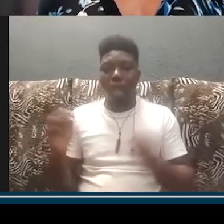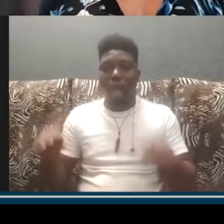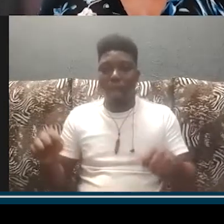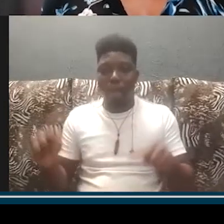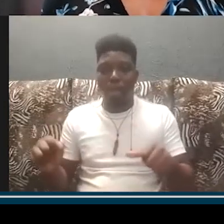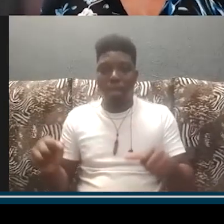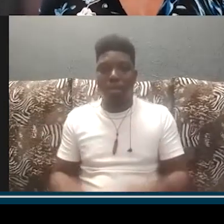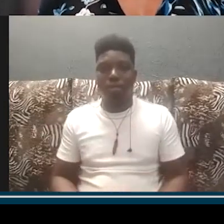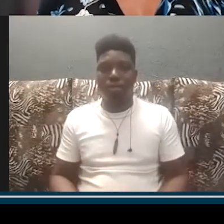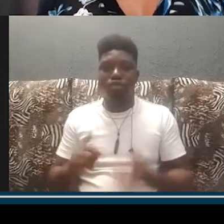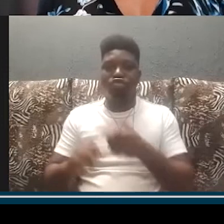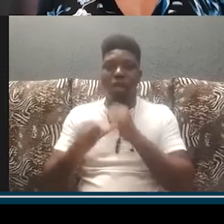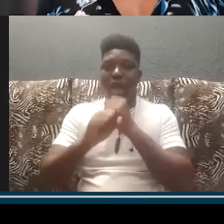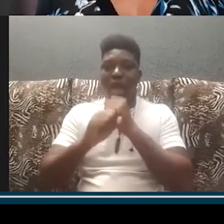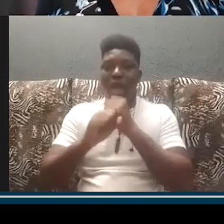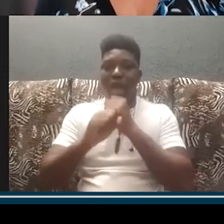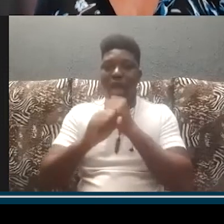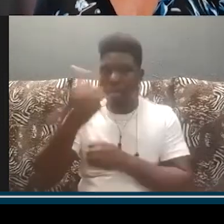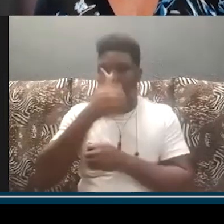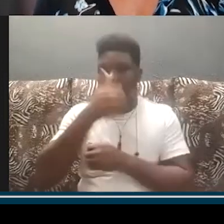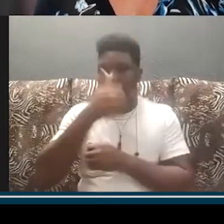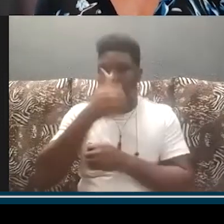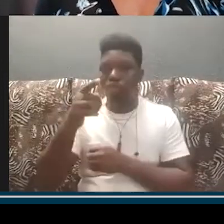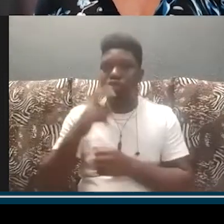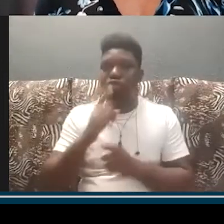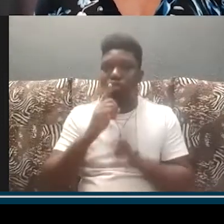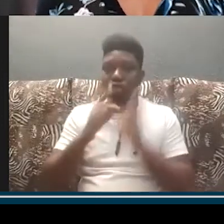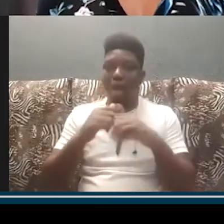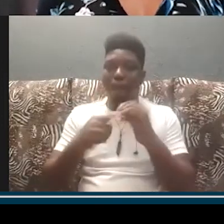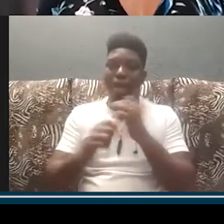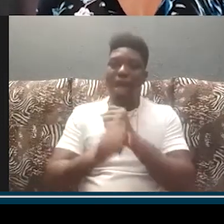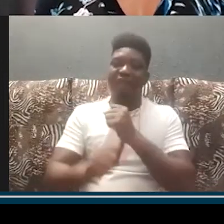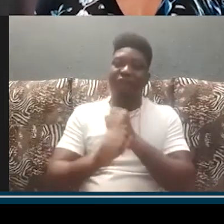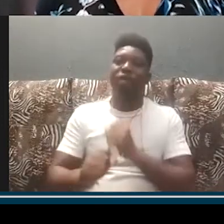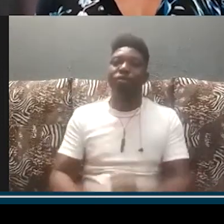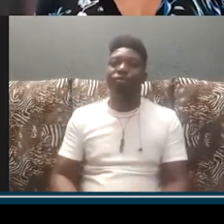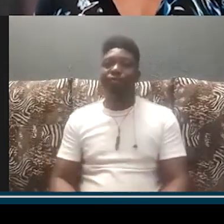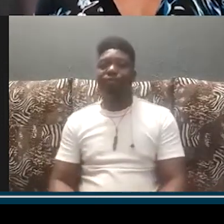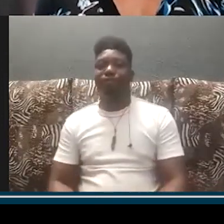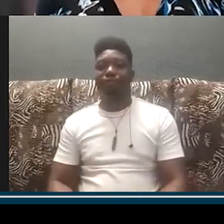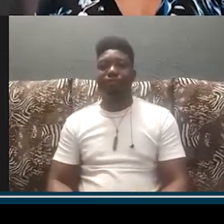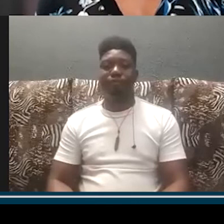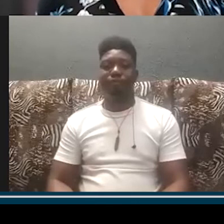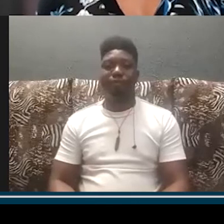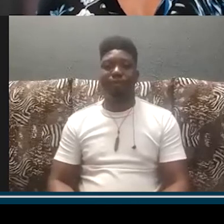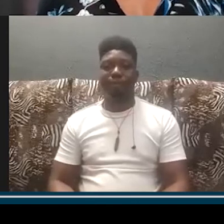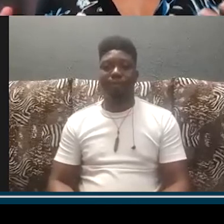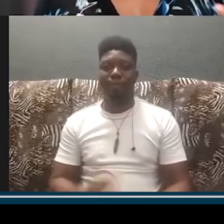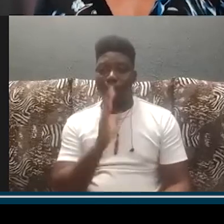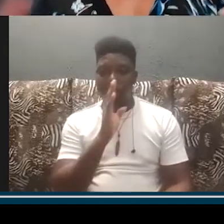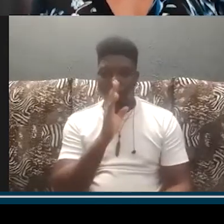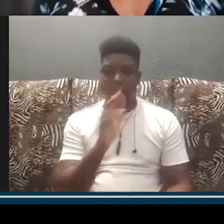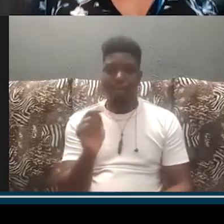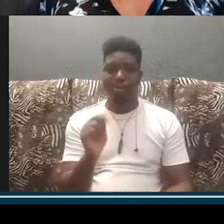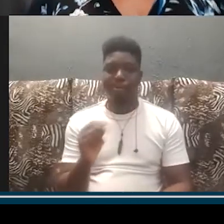because you're talking about being advocates. Being an advocate's really hard. Like it's not easy to be an advocate. Like I